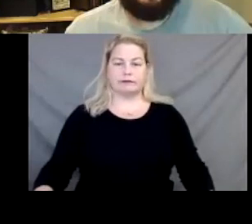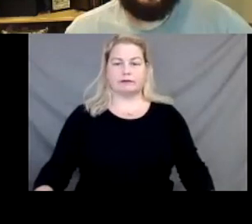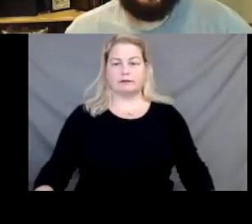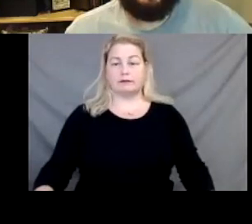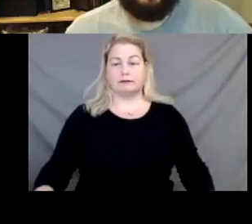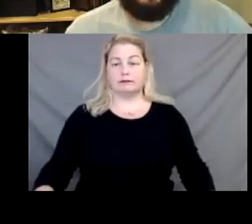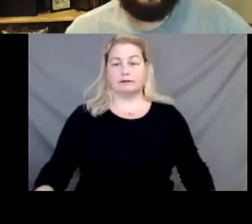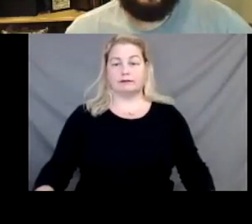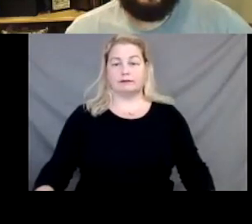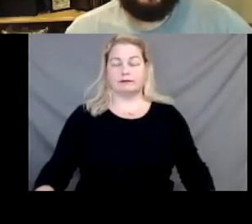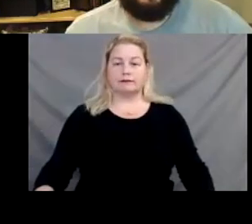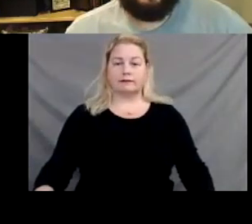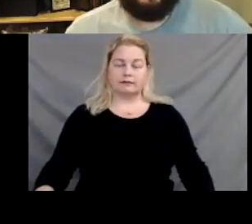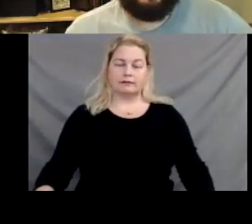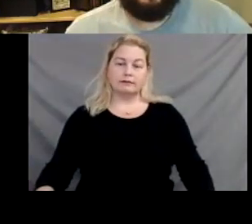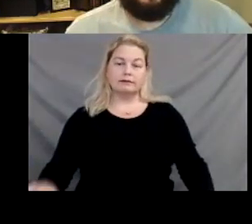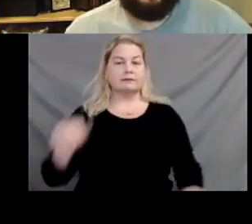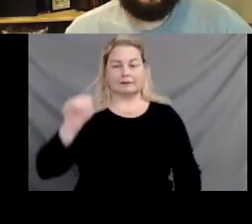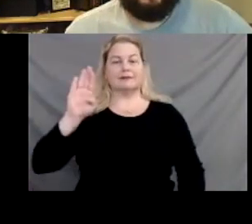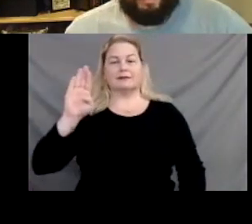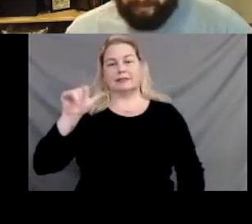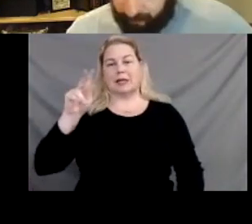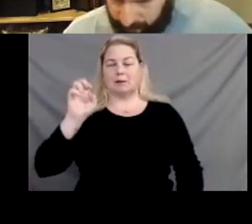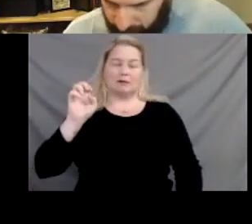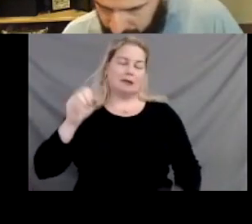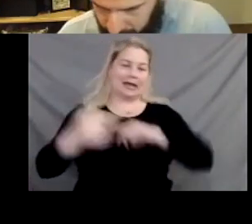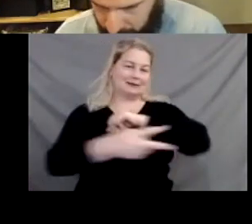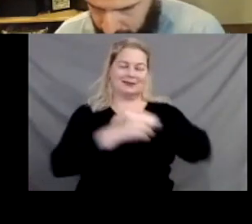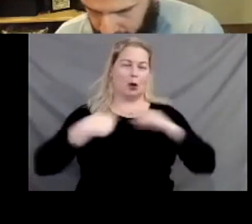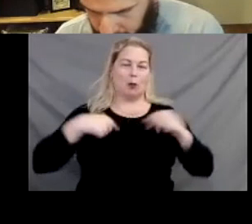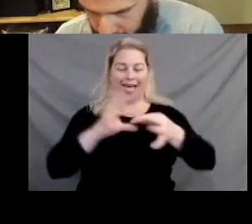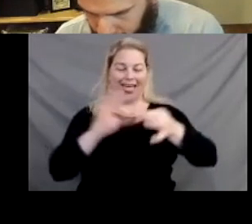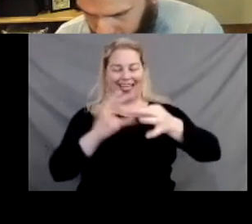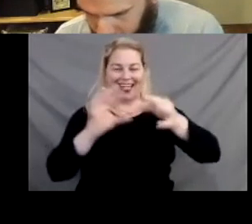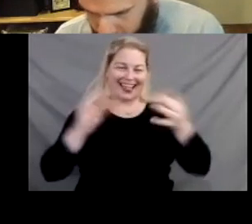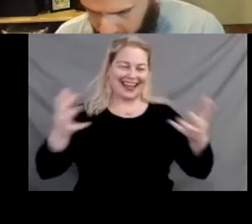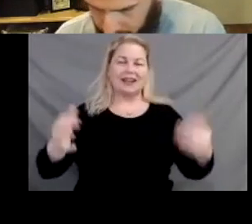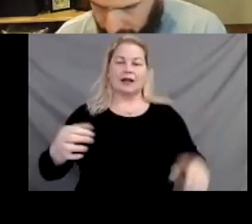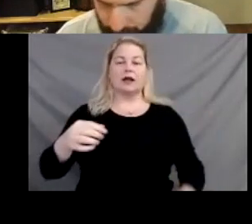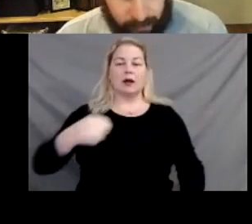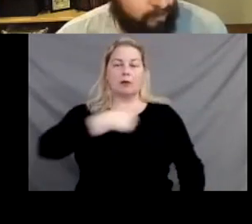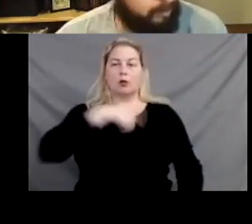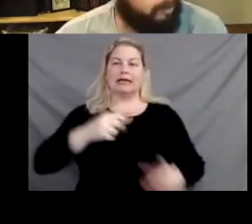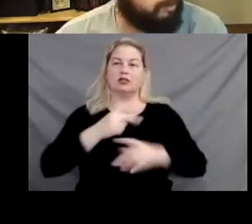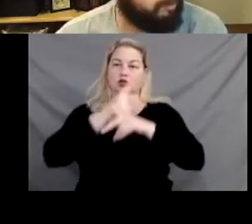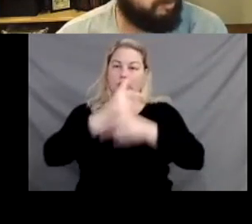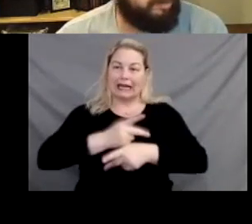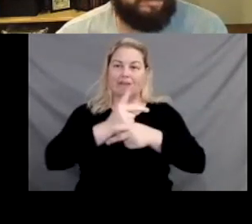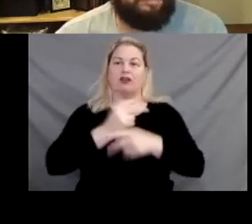And I think that we should be careful before putting together any